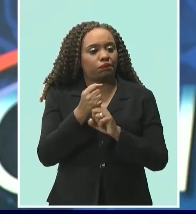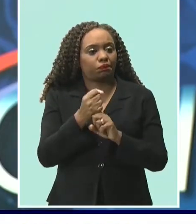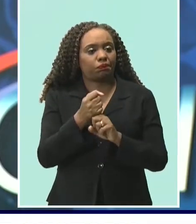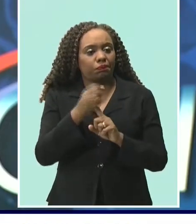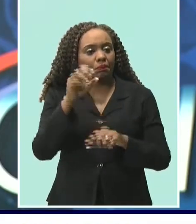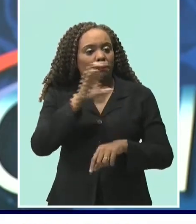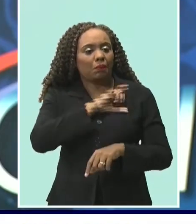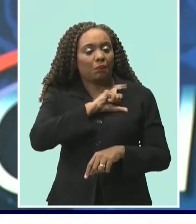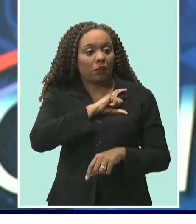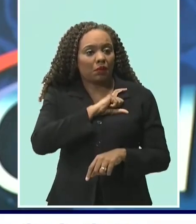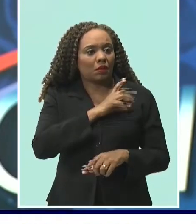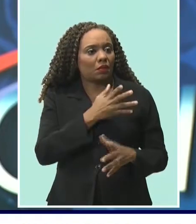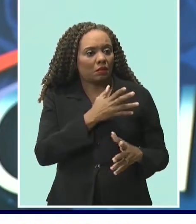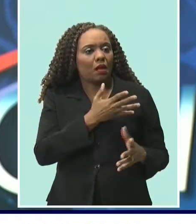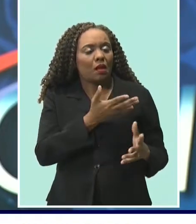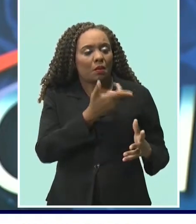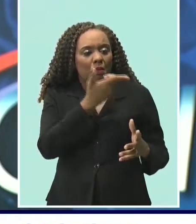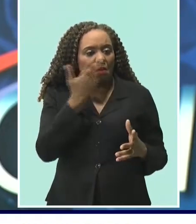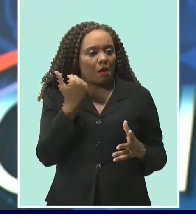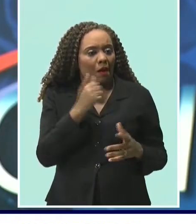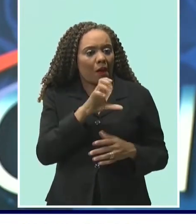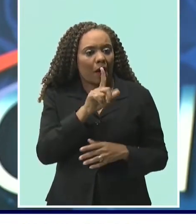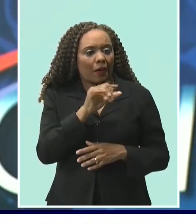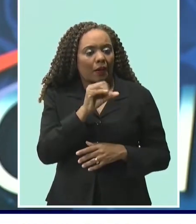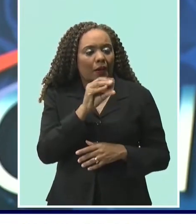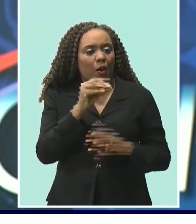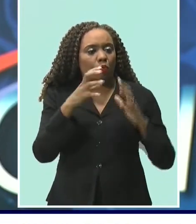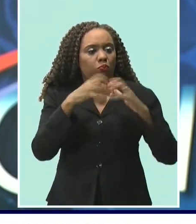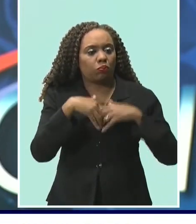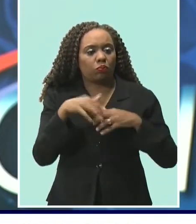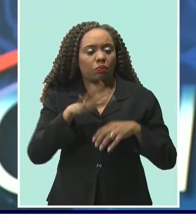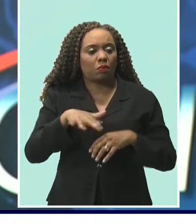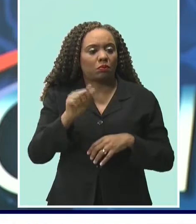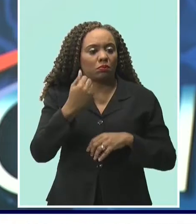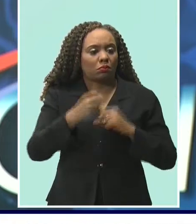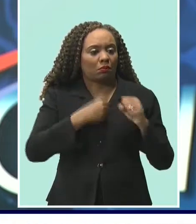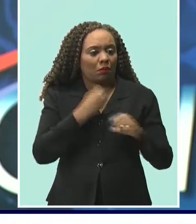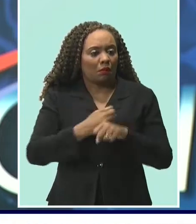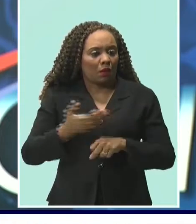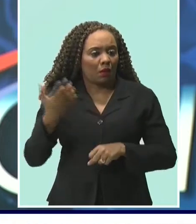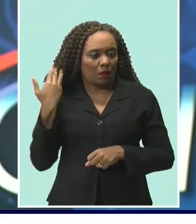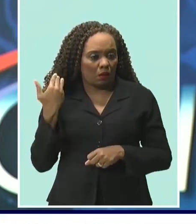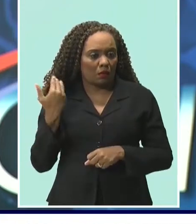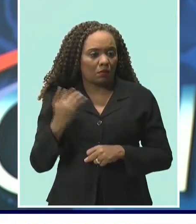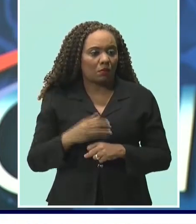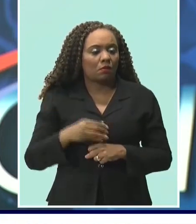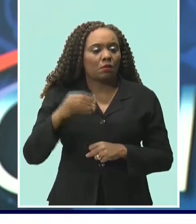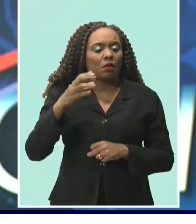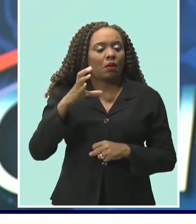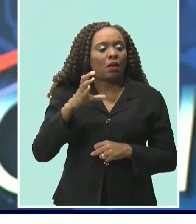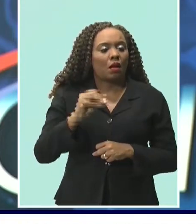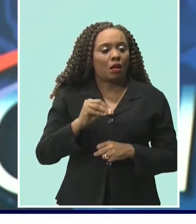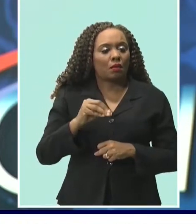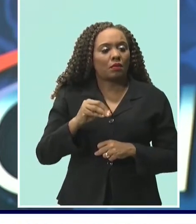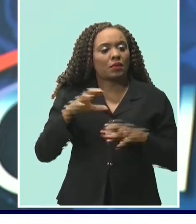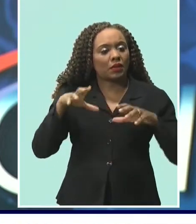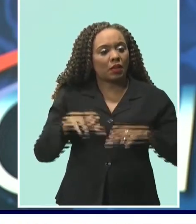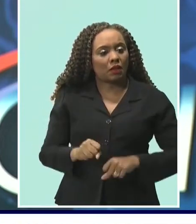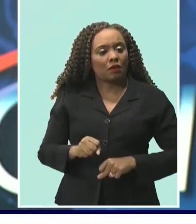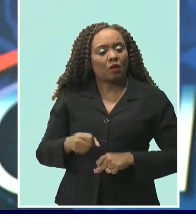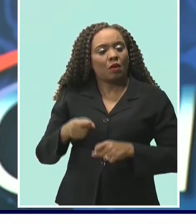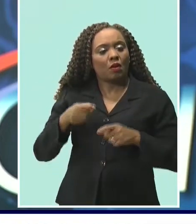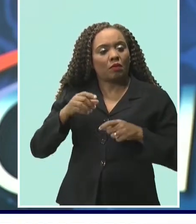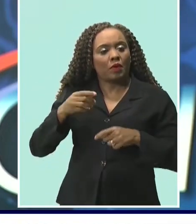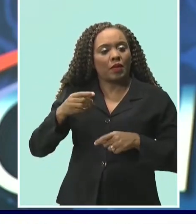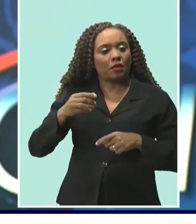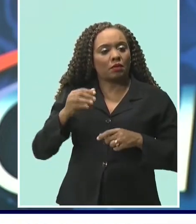investigation. CLICO collapsed in spectacular fashion about a decade ago. The company was placed in judicial management and was